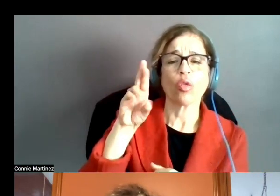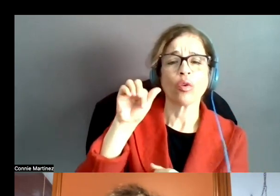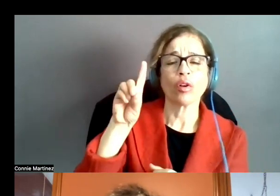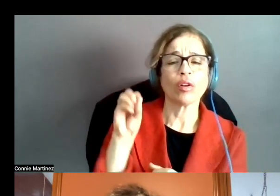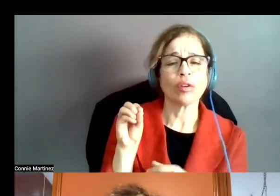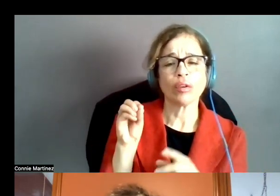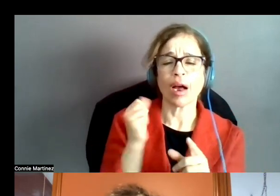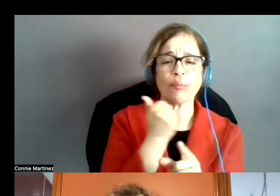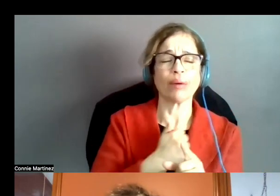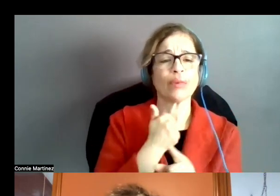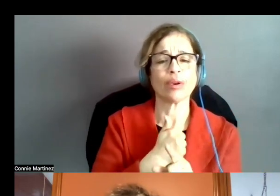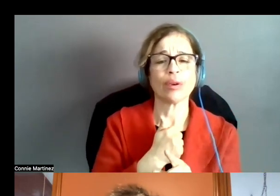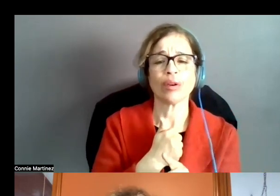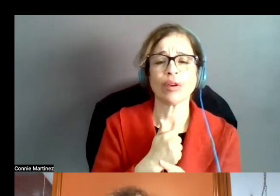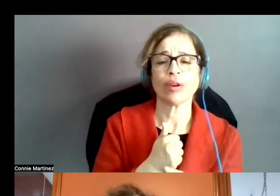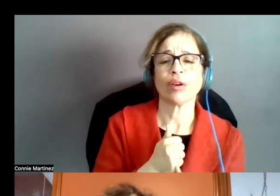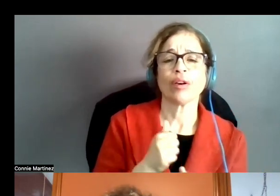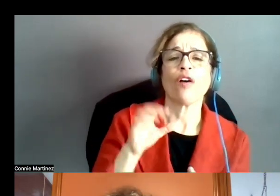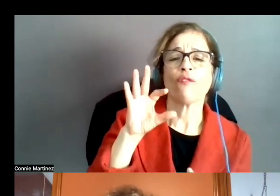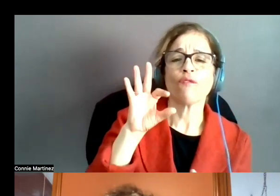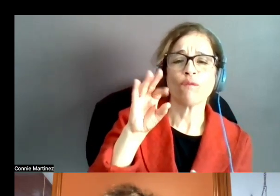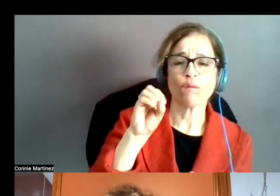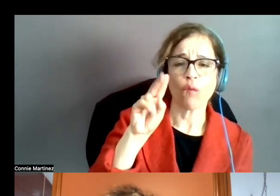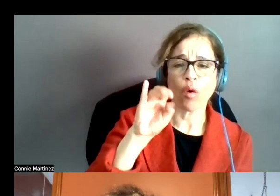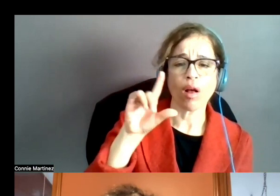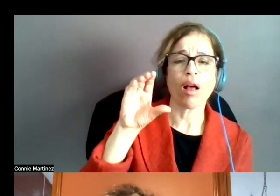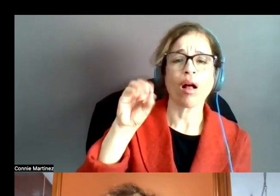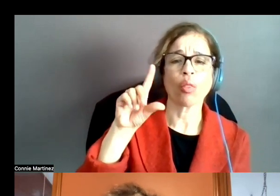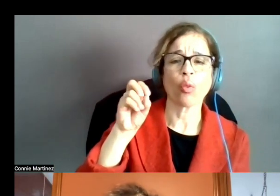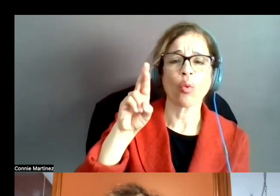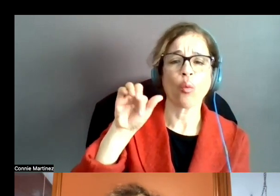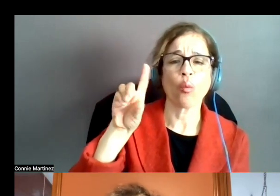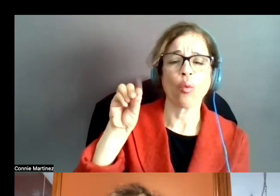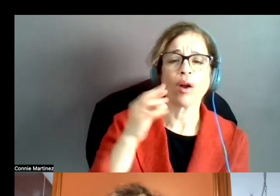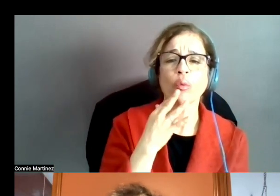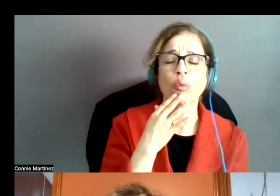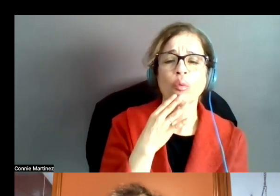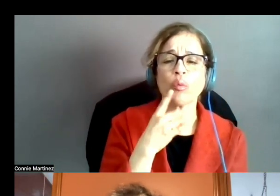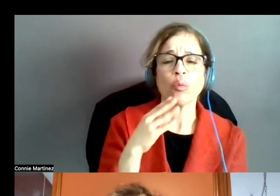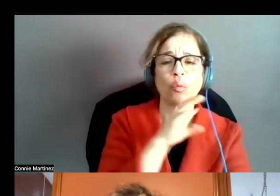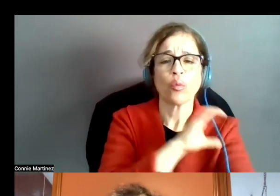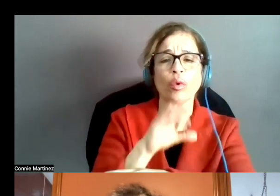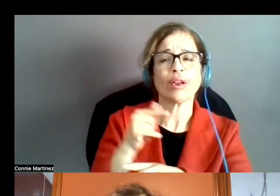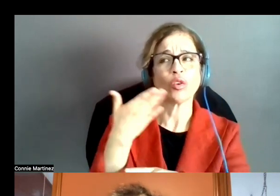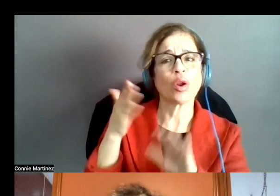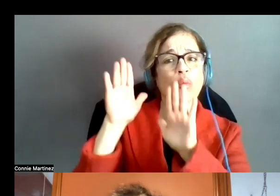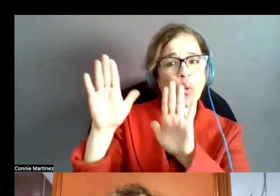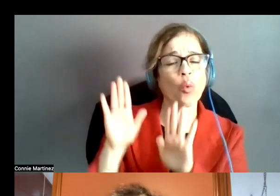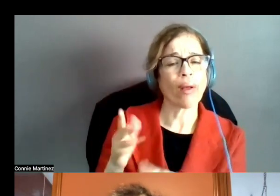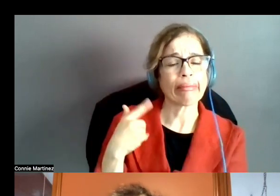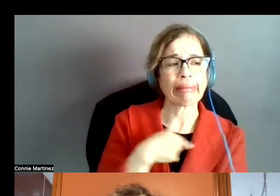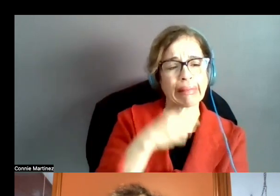sorry. Fort Collins, Colorado. They so they do something super cool. Like I